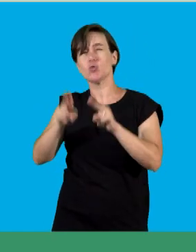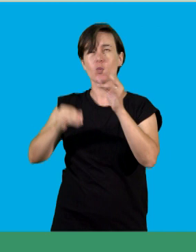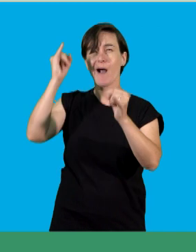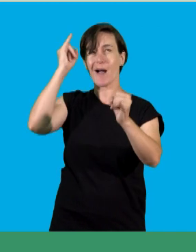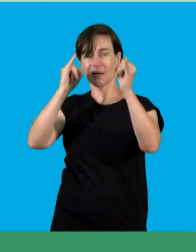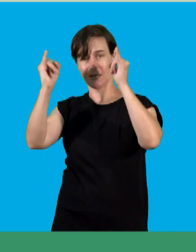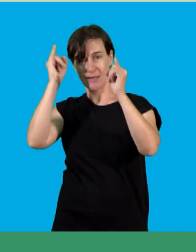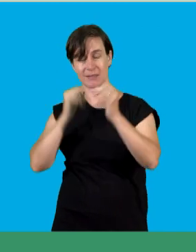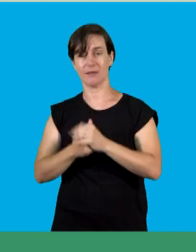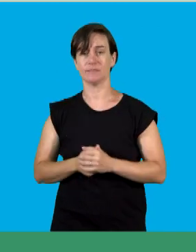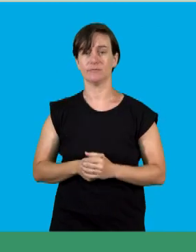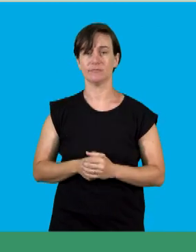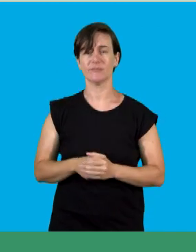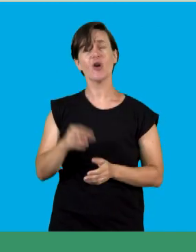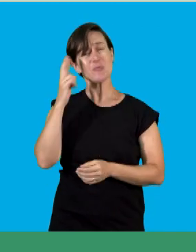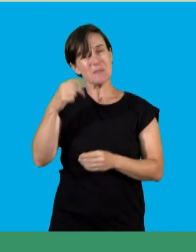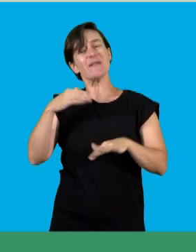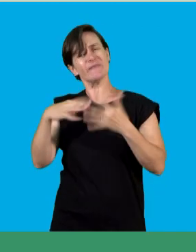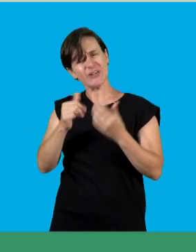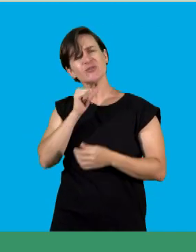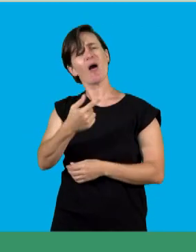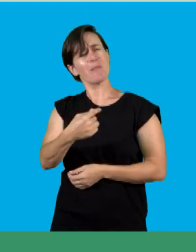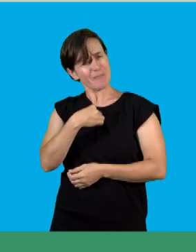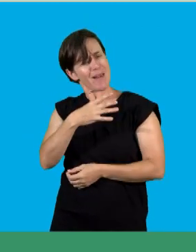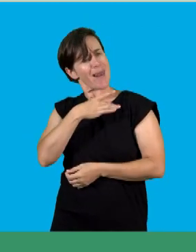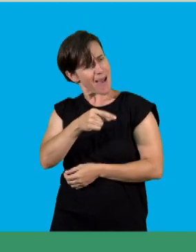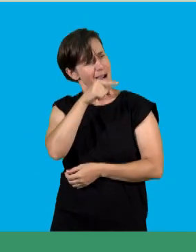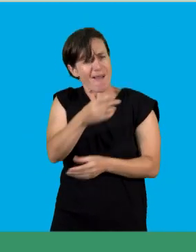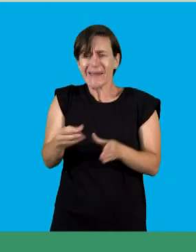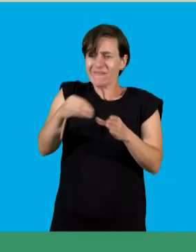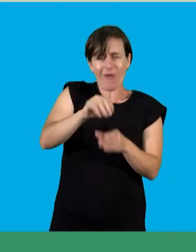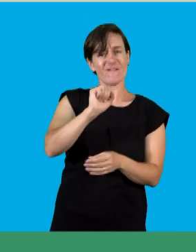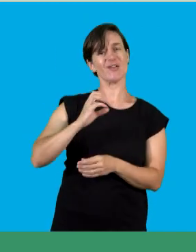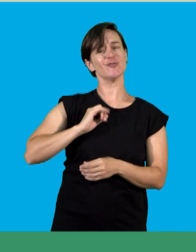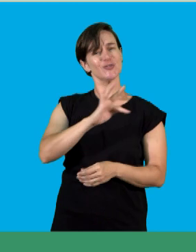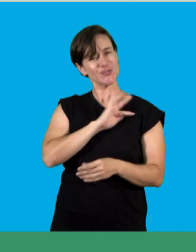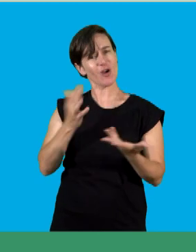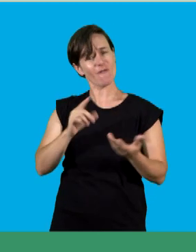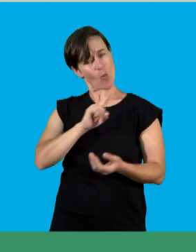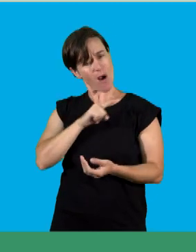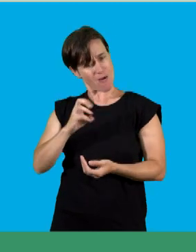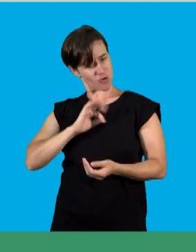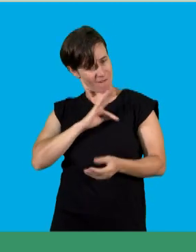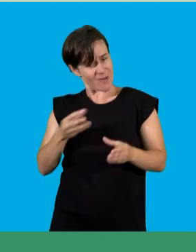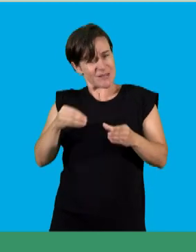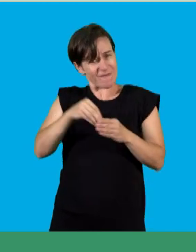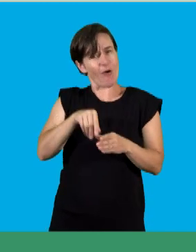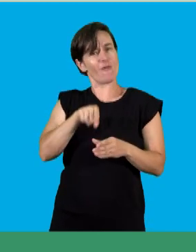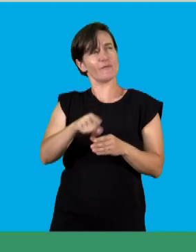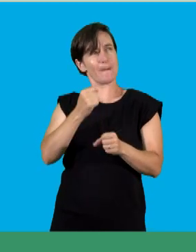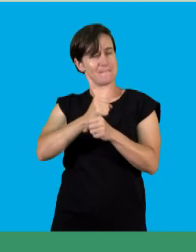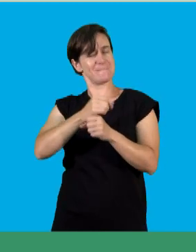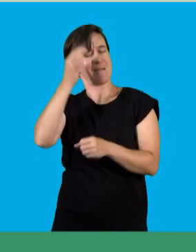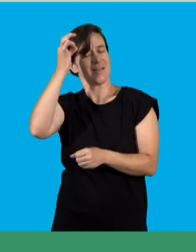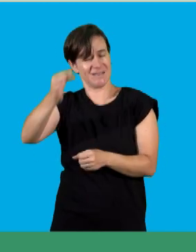new ideas. Remember when I was reading and I said it's so lovely when you are involving employees, because employees, they feel part of the group when you're